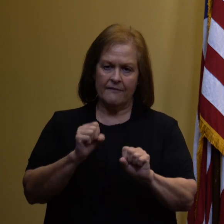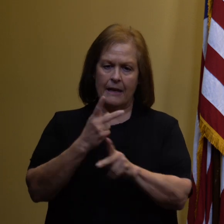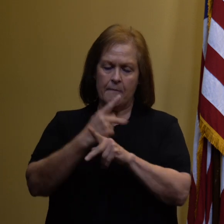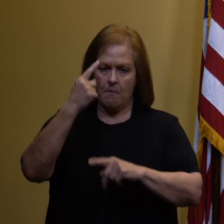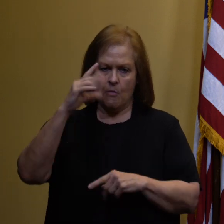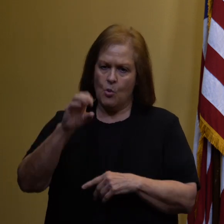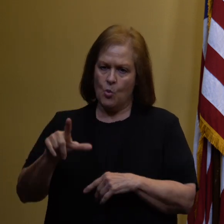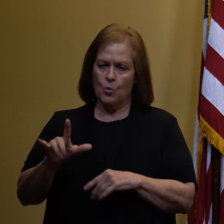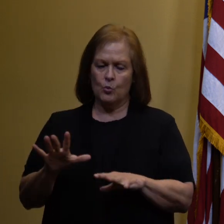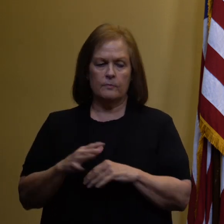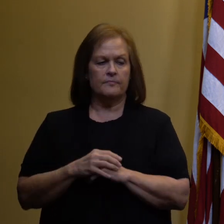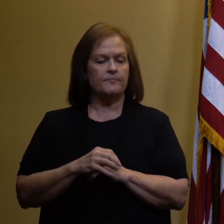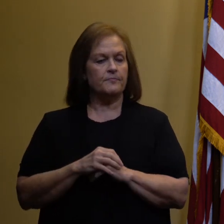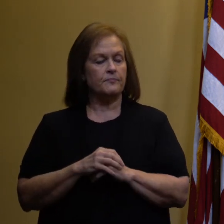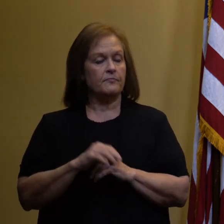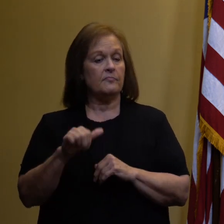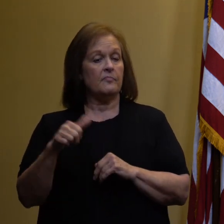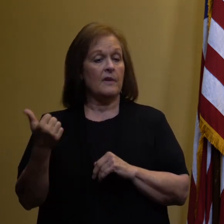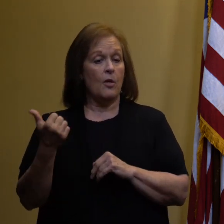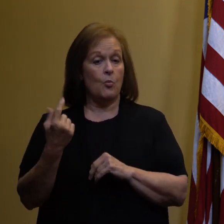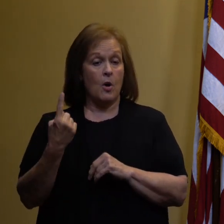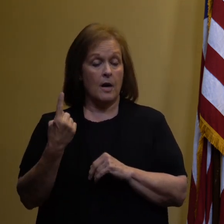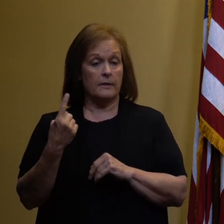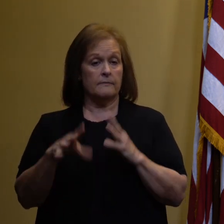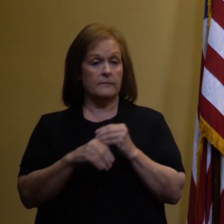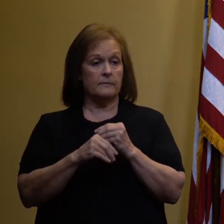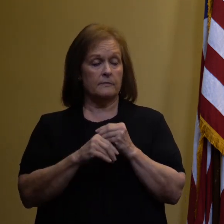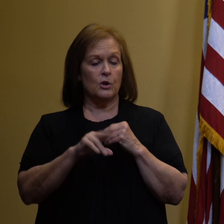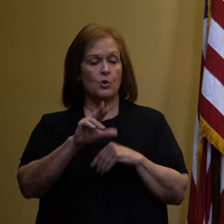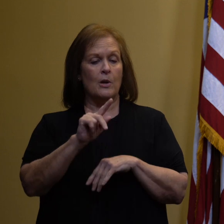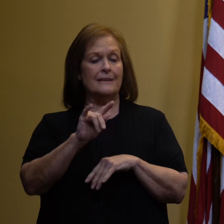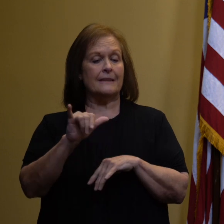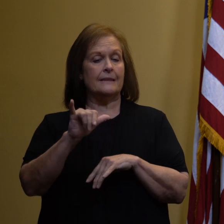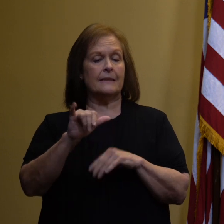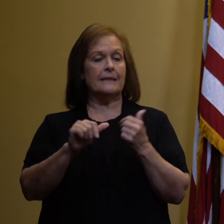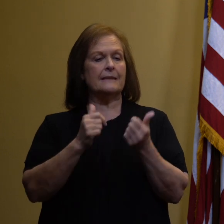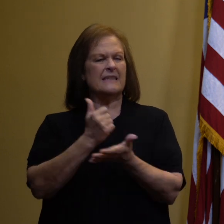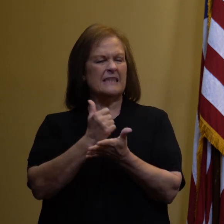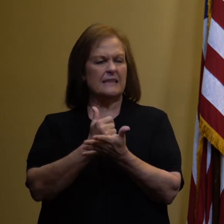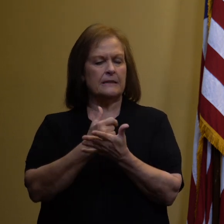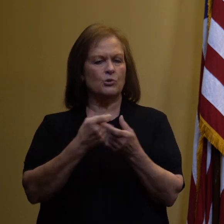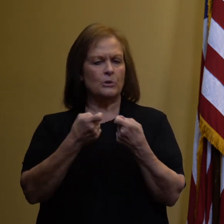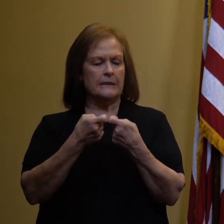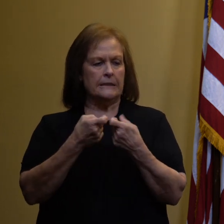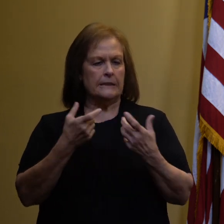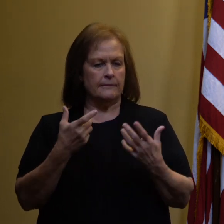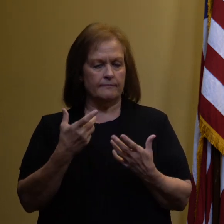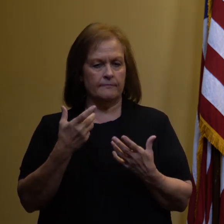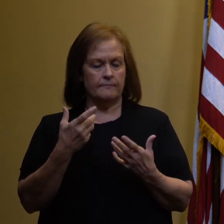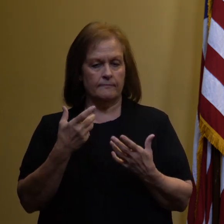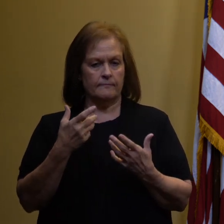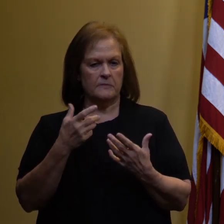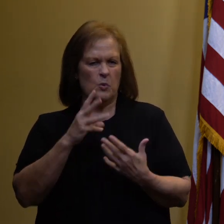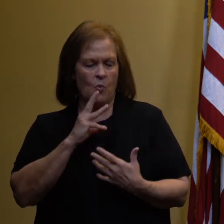Another piece of information I wanted to share was utility assistance. So on today, as well